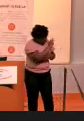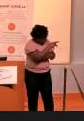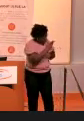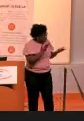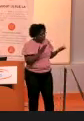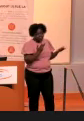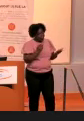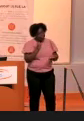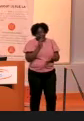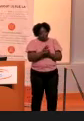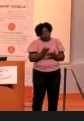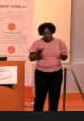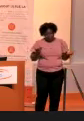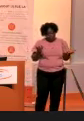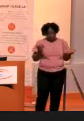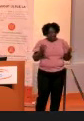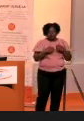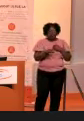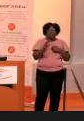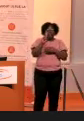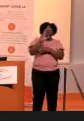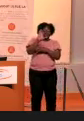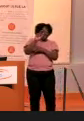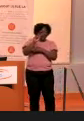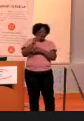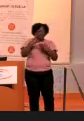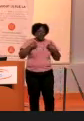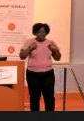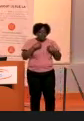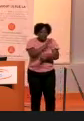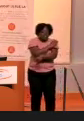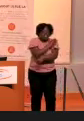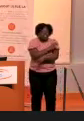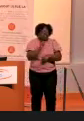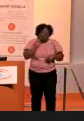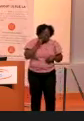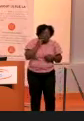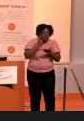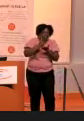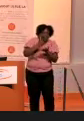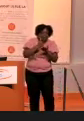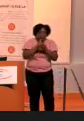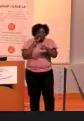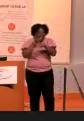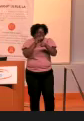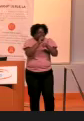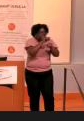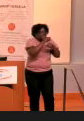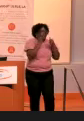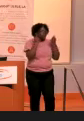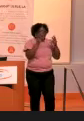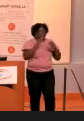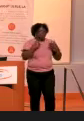I'm taking advantage of, in UCLA, we have clinical nutrition. So I'm sending a lot of my patients to